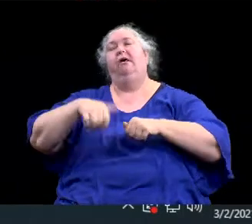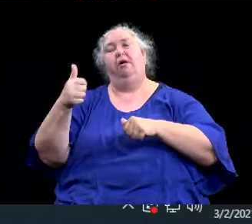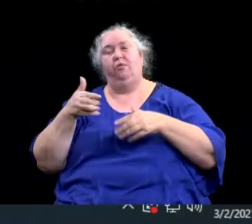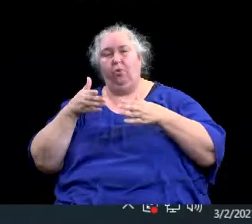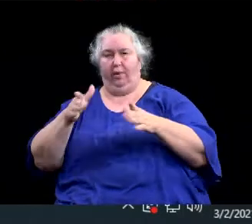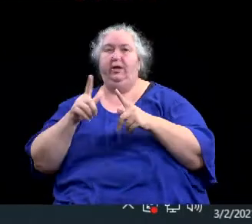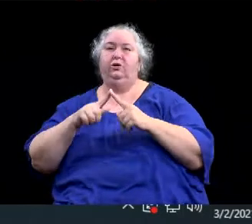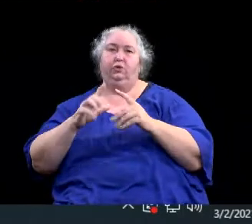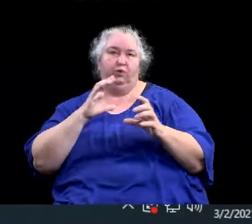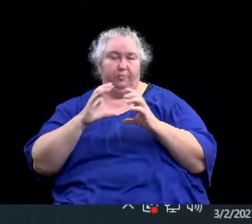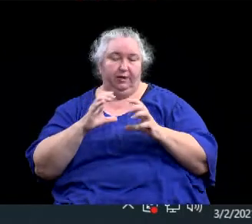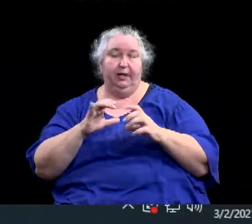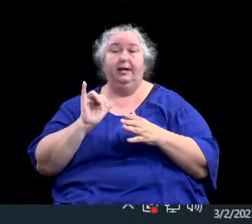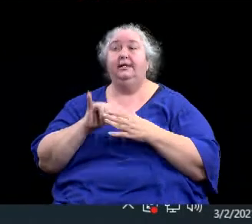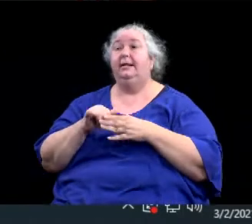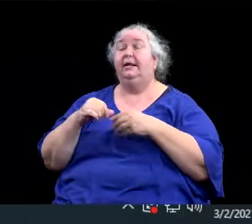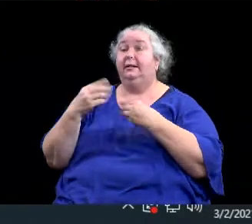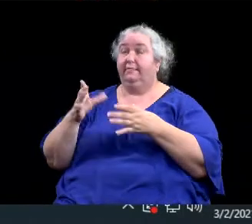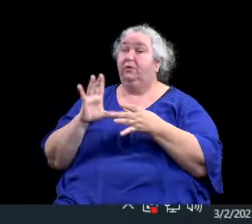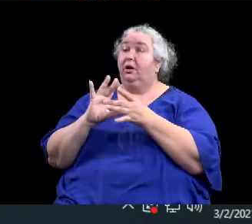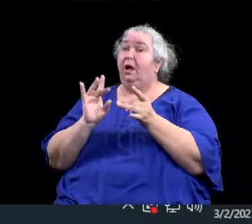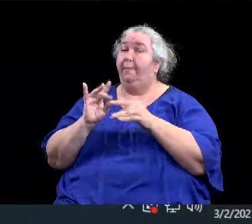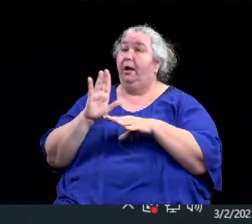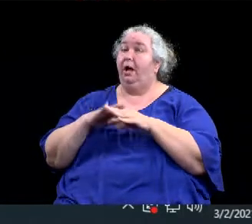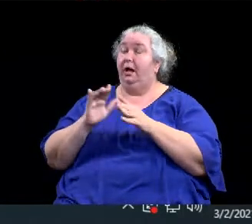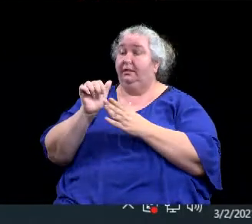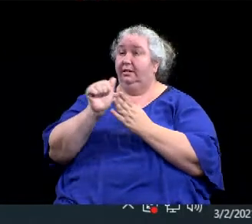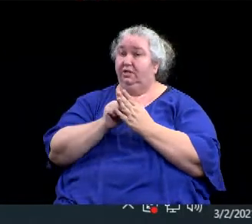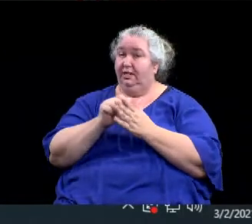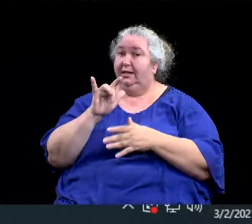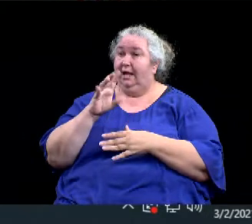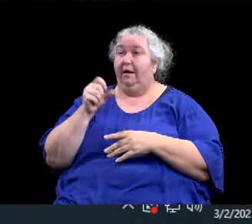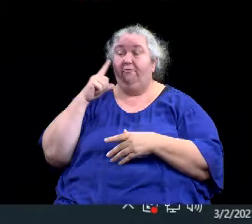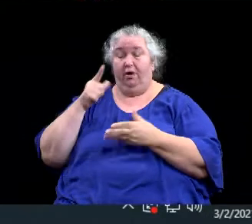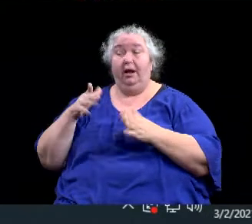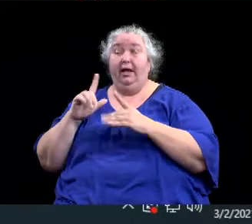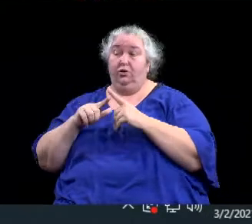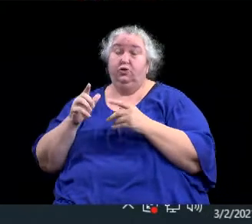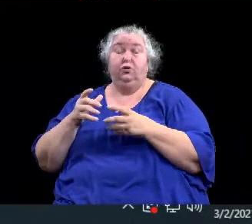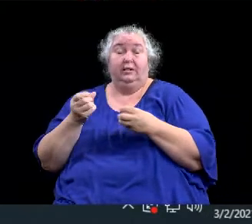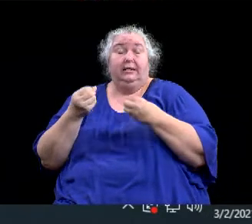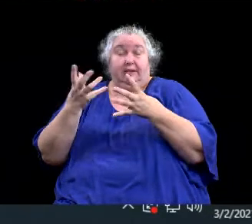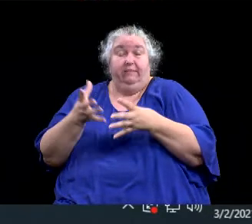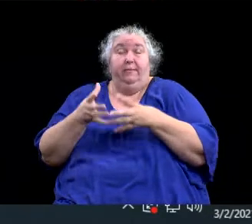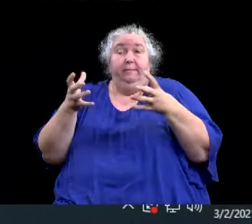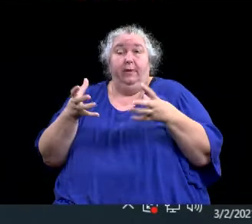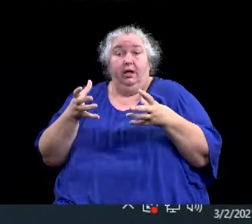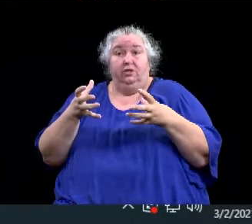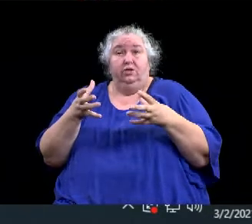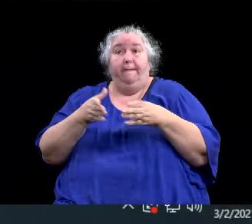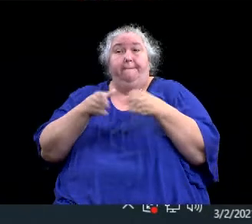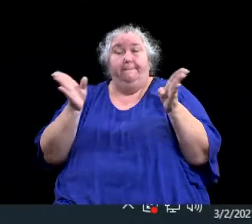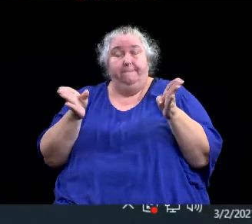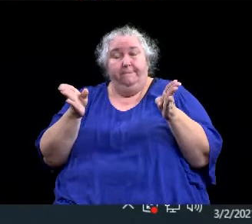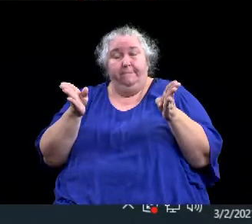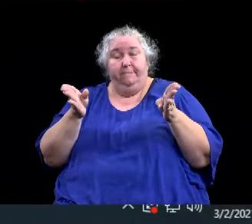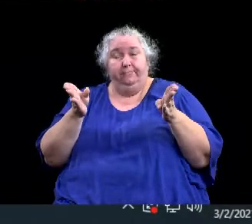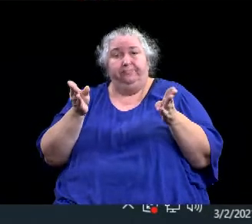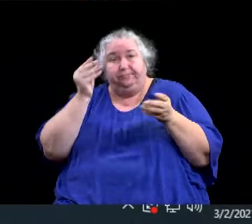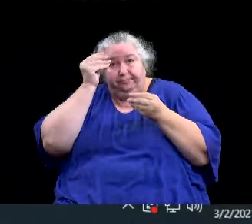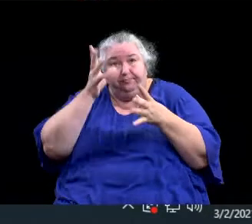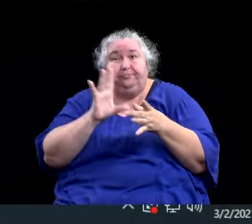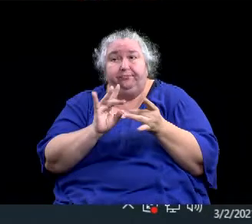In an effort to allow for as much public input as possible, those who wish to speak or submit their written comments on a listed agenda item are asked to register with the